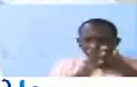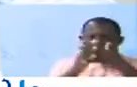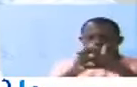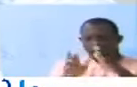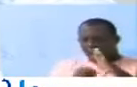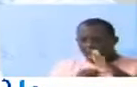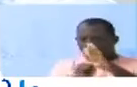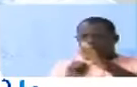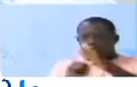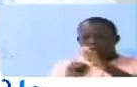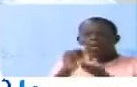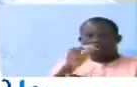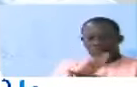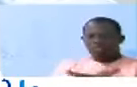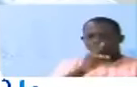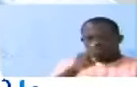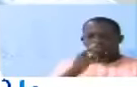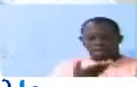Embassy.